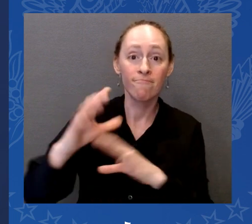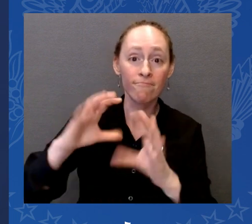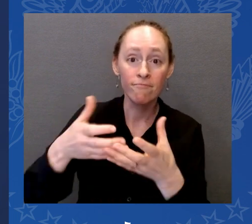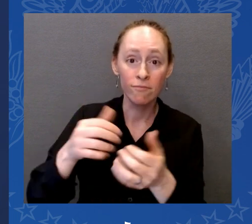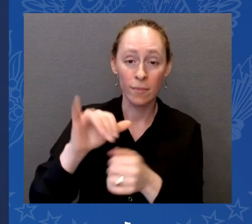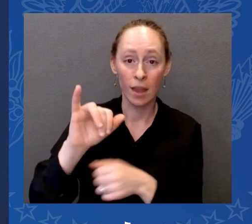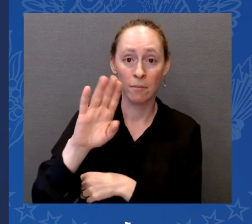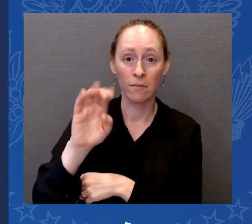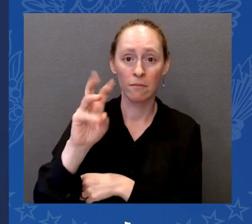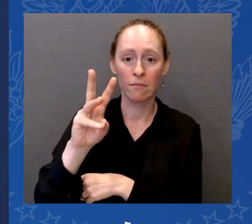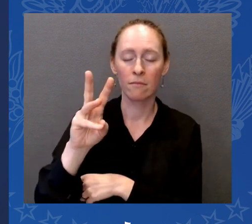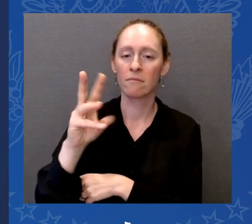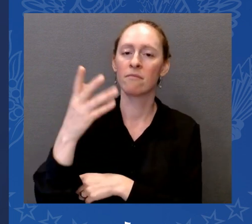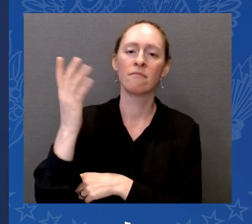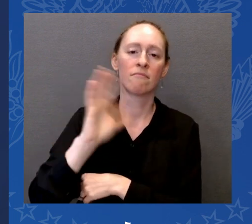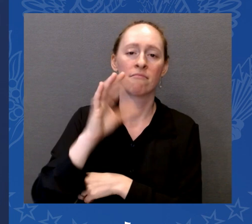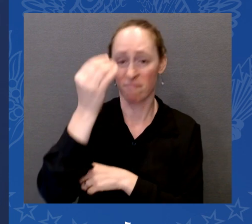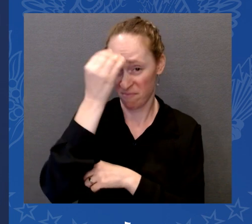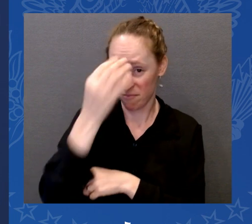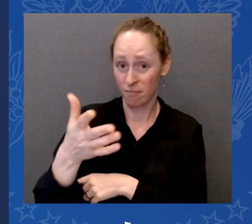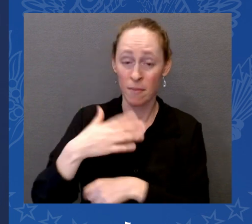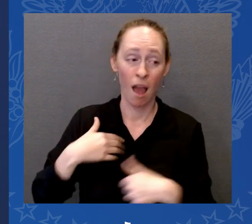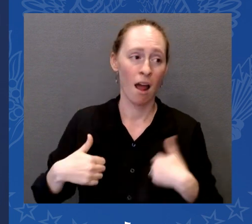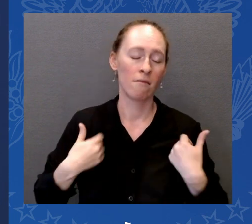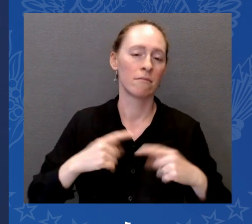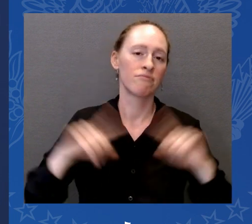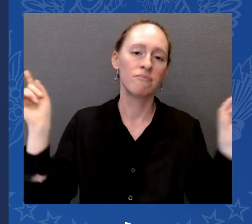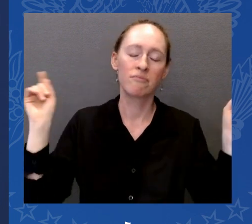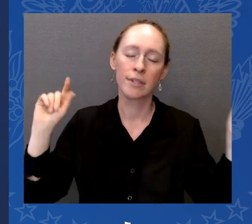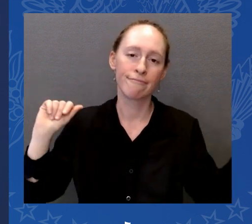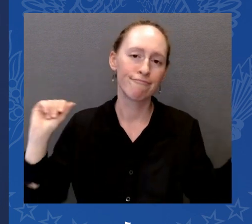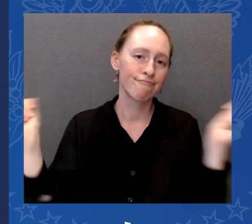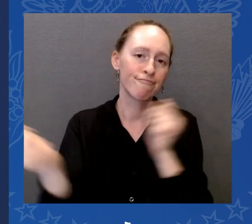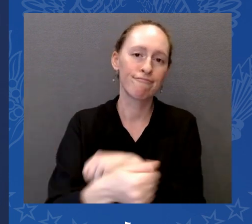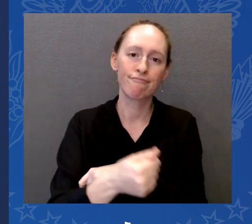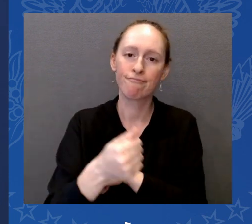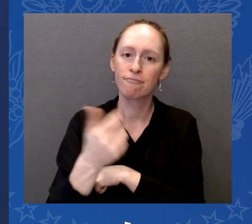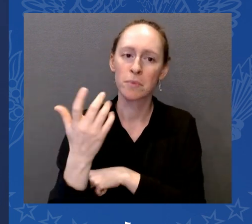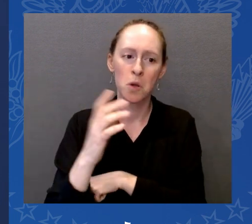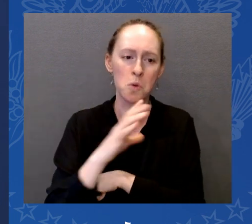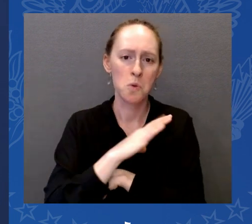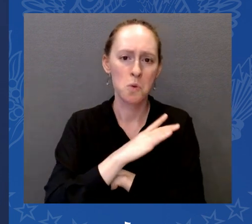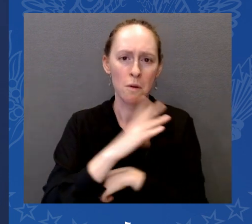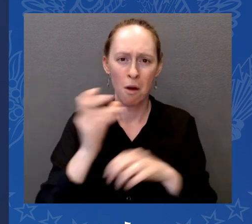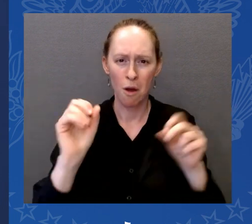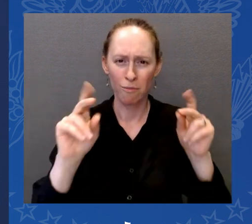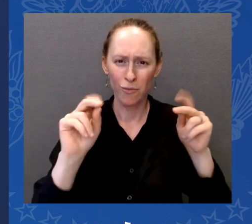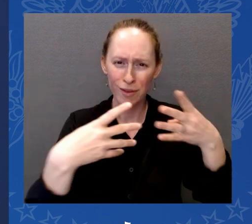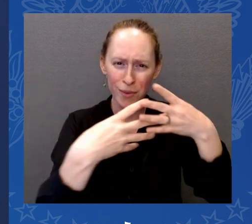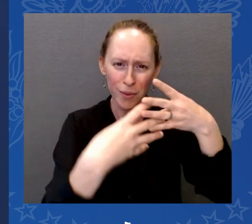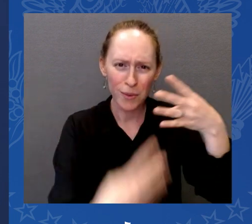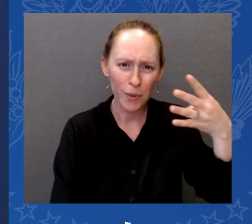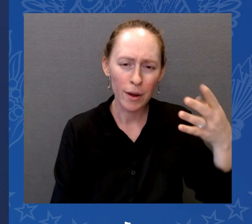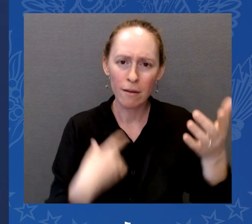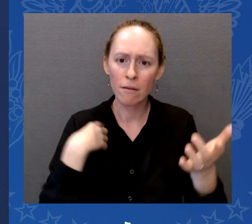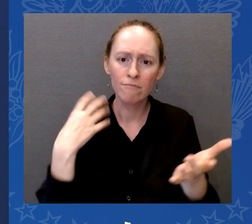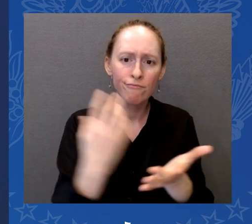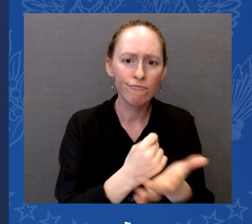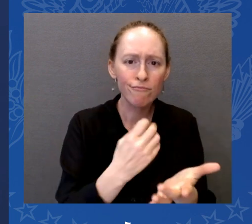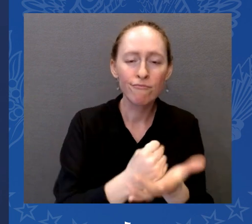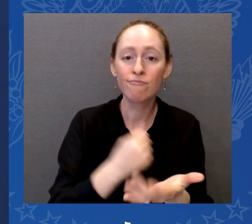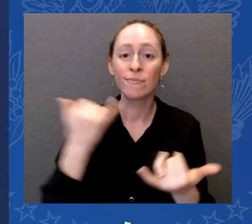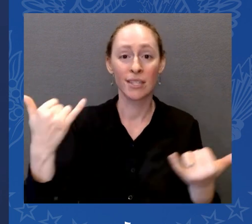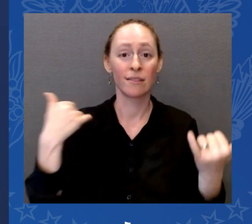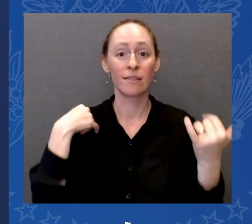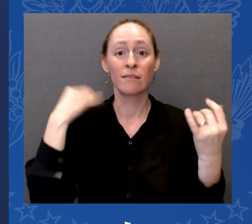It's given me incredible opportunities and a bright future here in Syracuse, New York area.